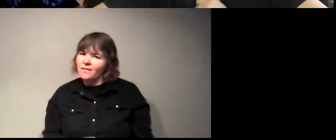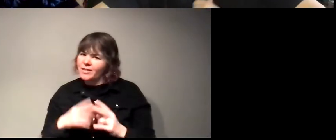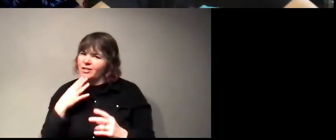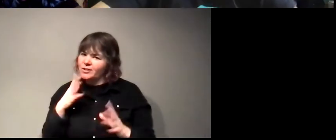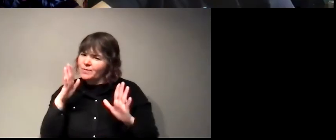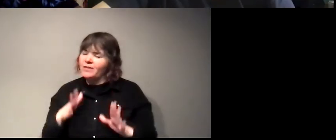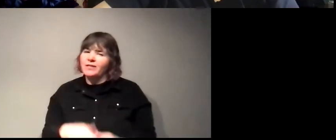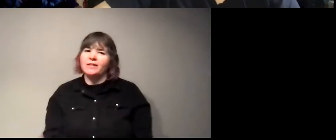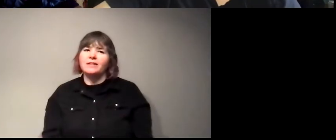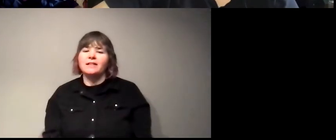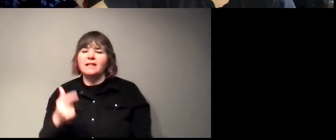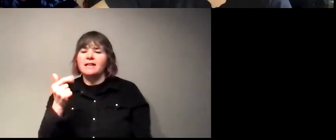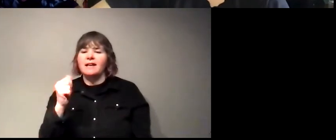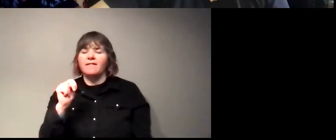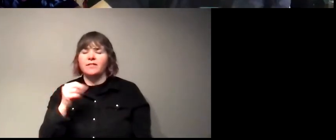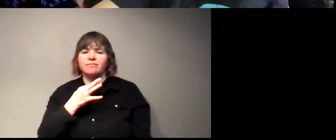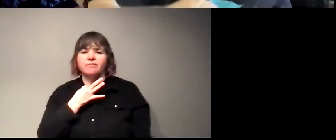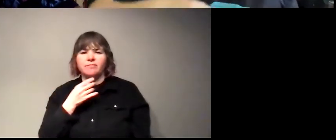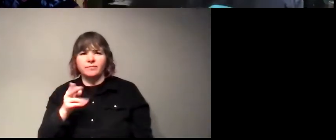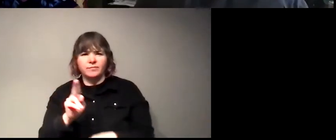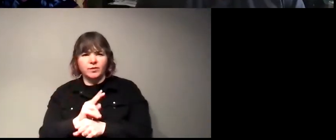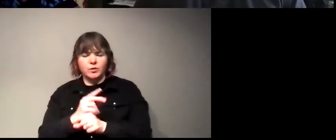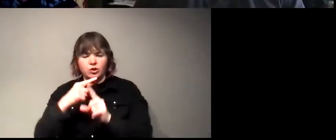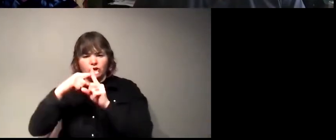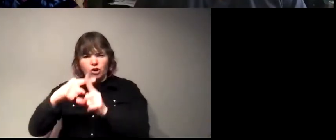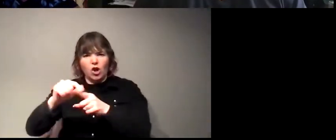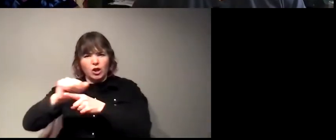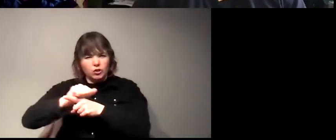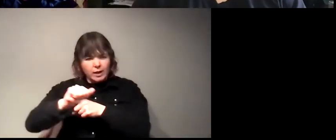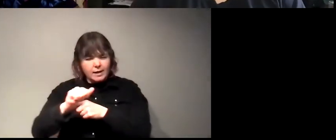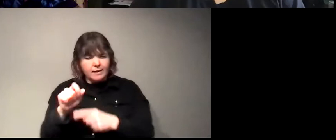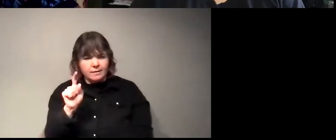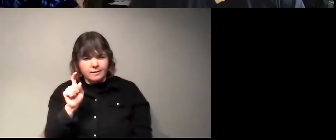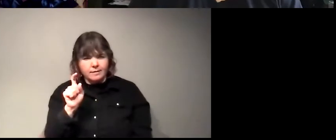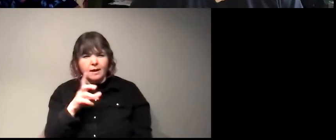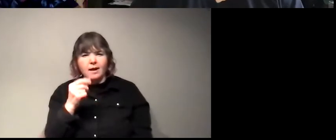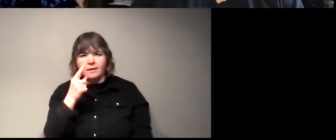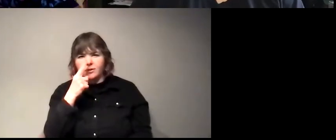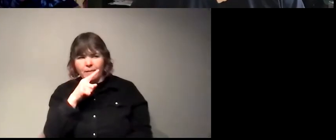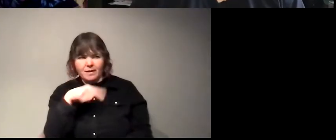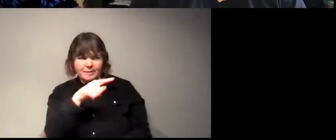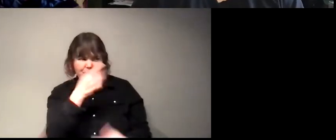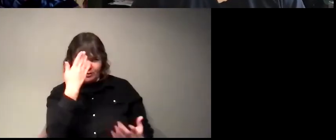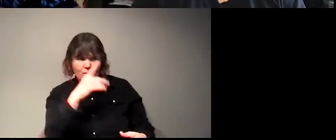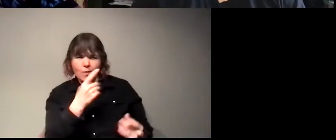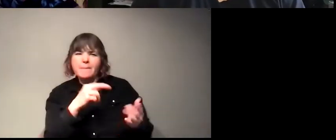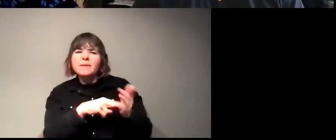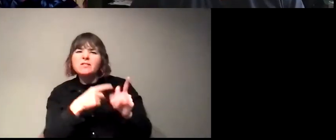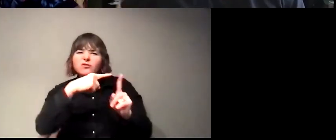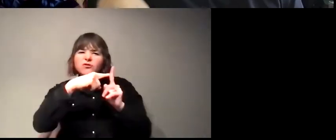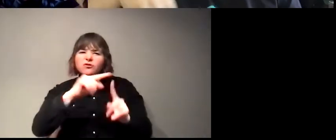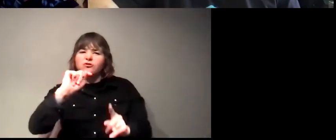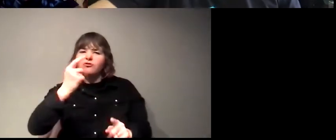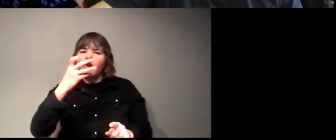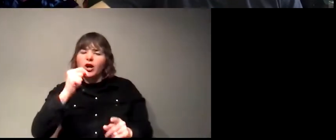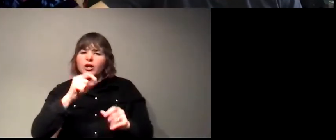Wonderful. Gavin wants to know, do you ever use target training? And could you also tell the rest of the crew who may not know what that is, what the heck target training is?